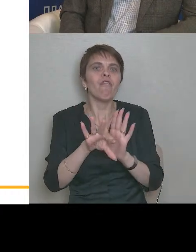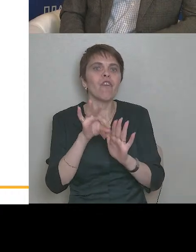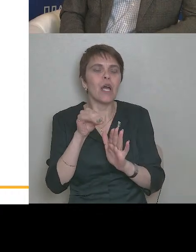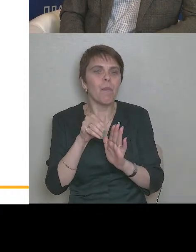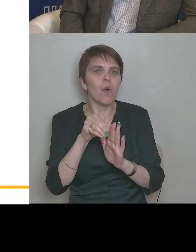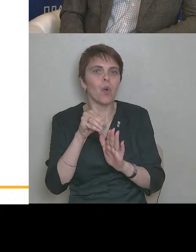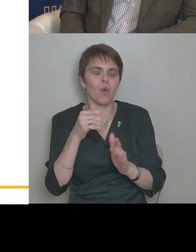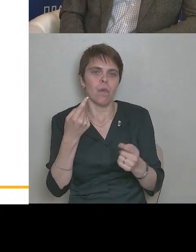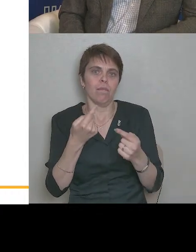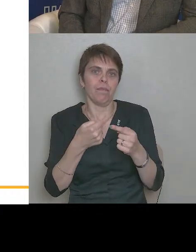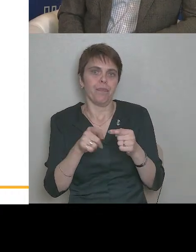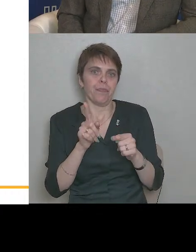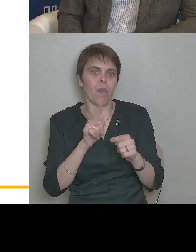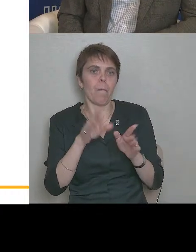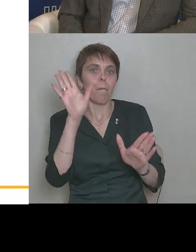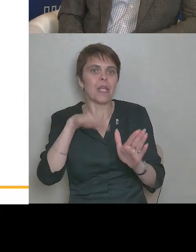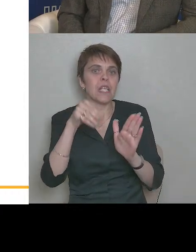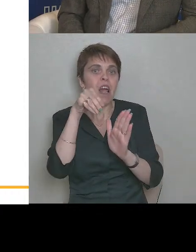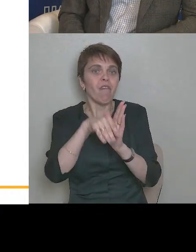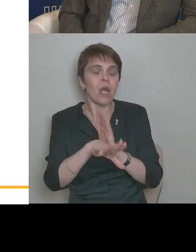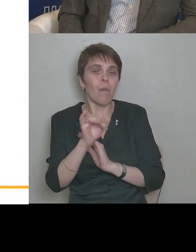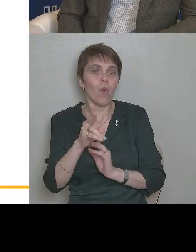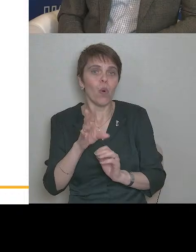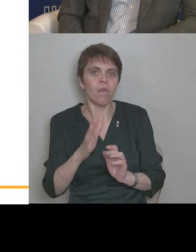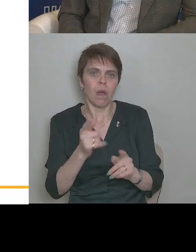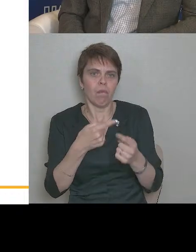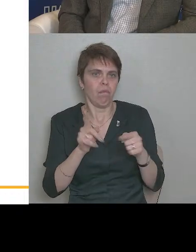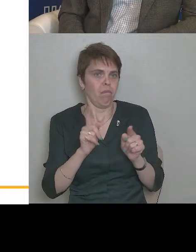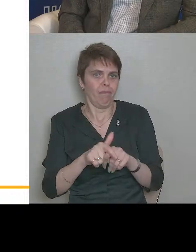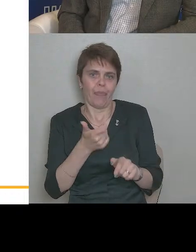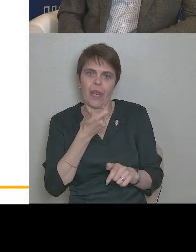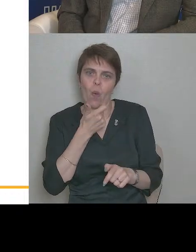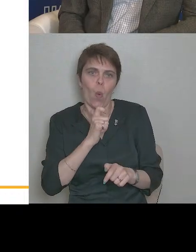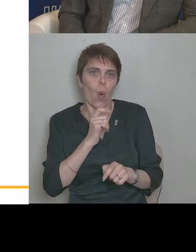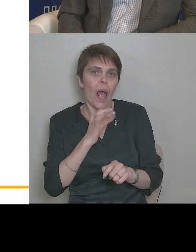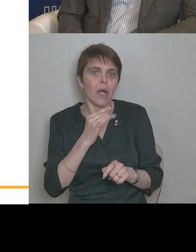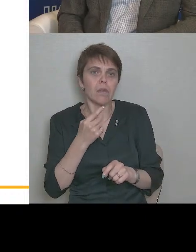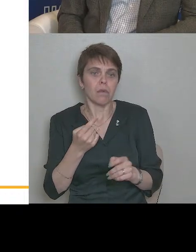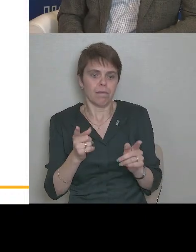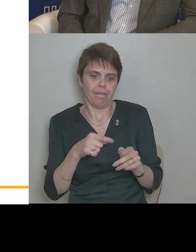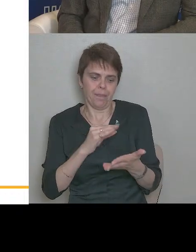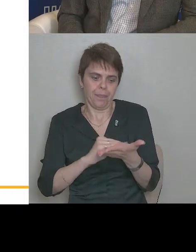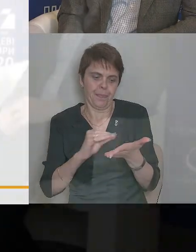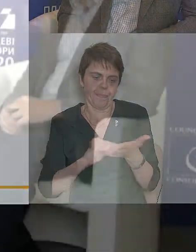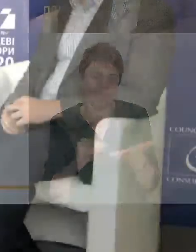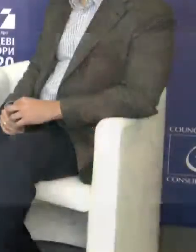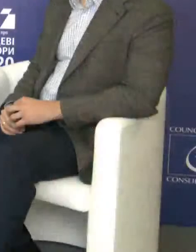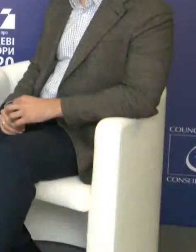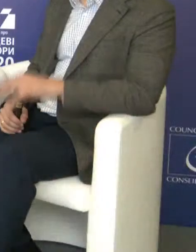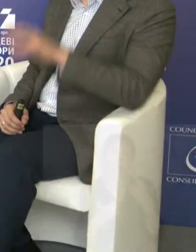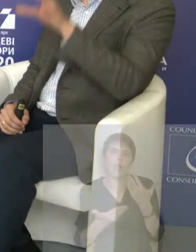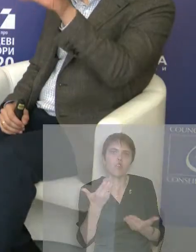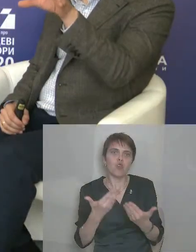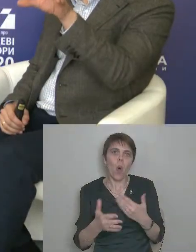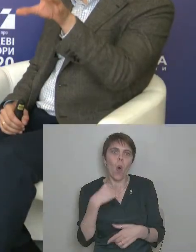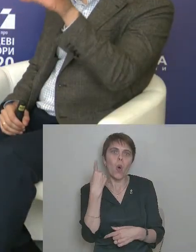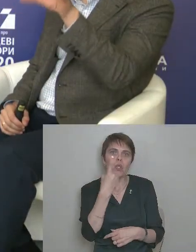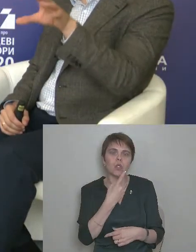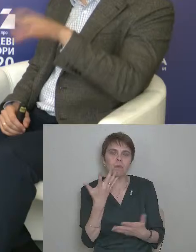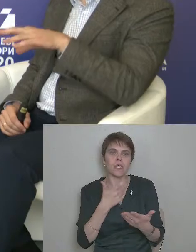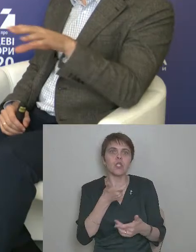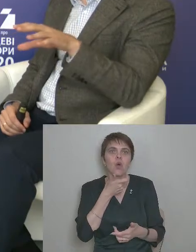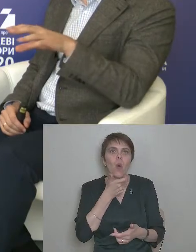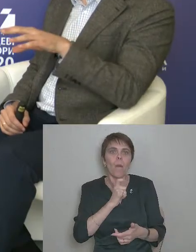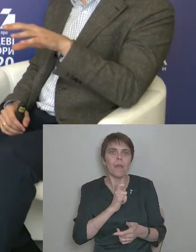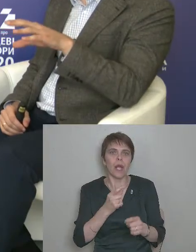idea. If we look at the selection of the mandate after the election, have not been spelled